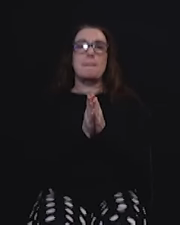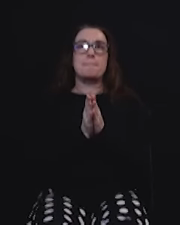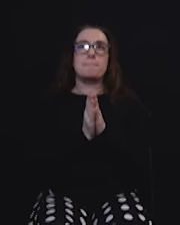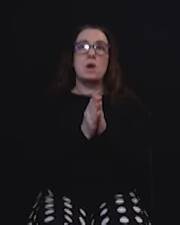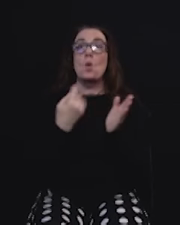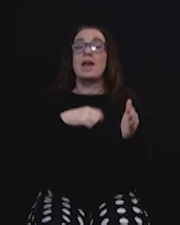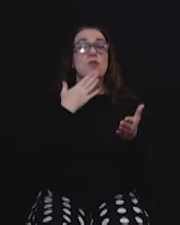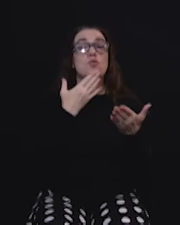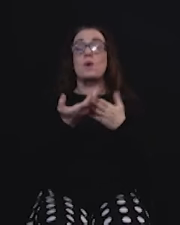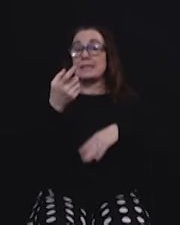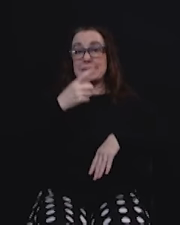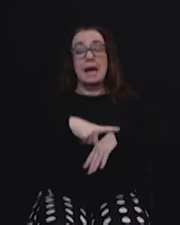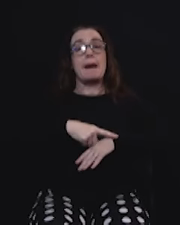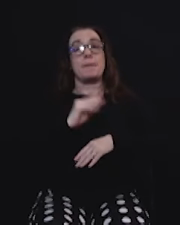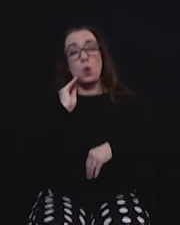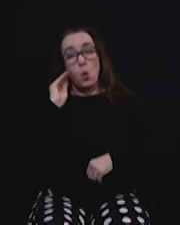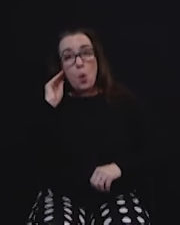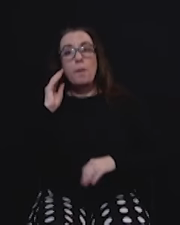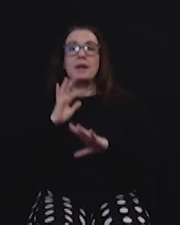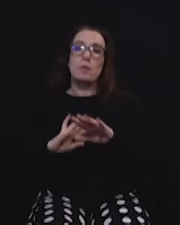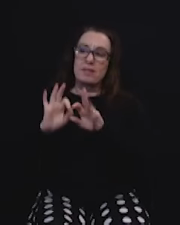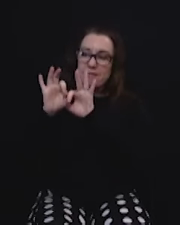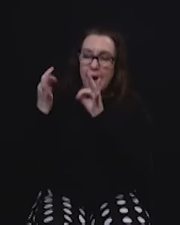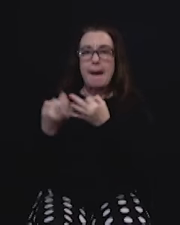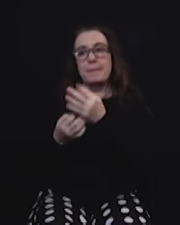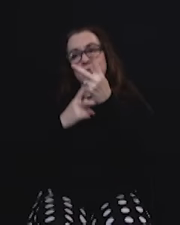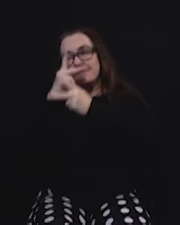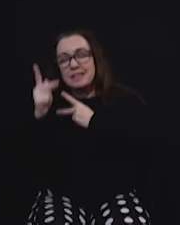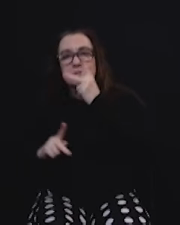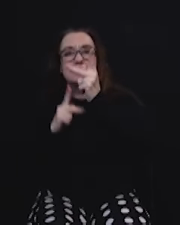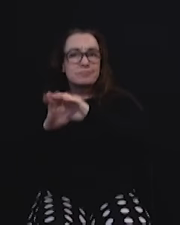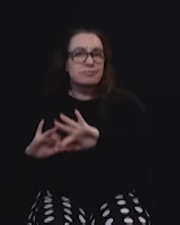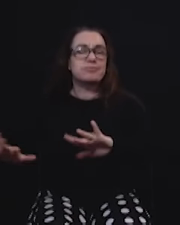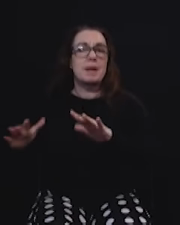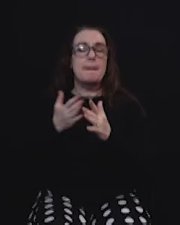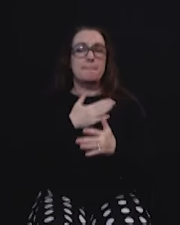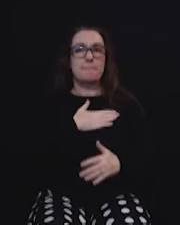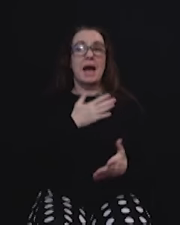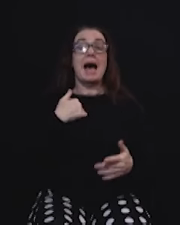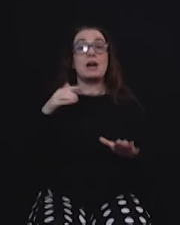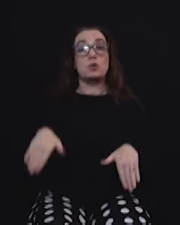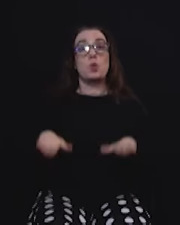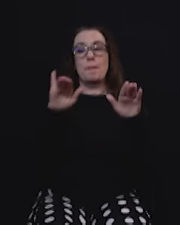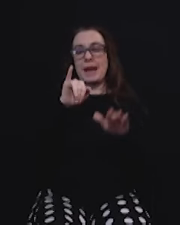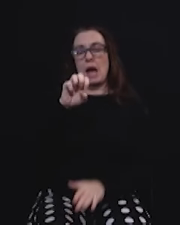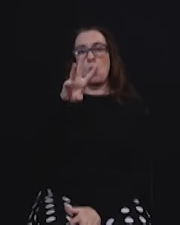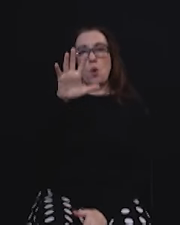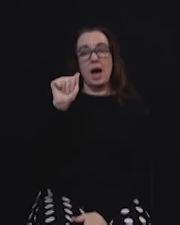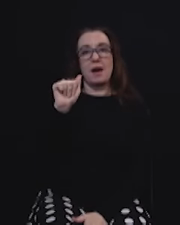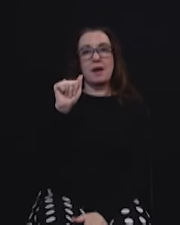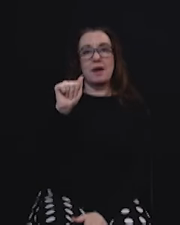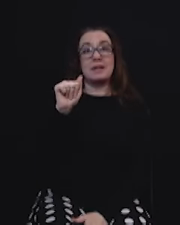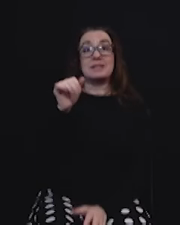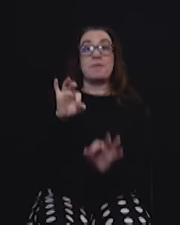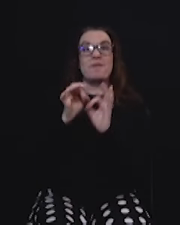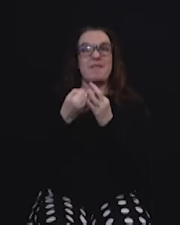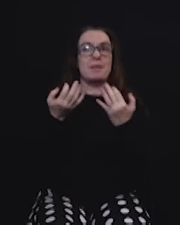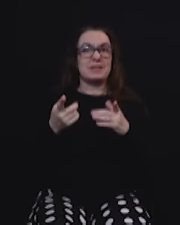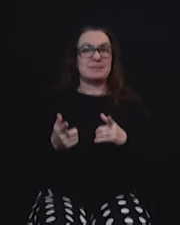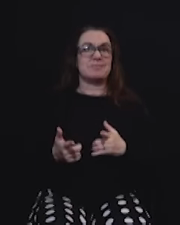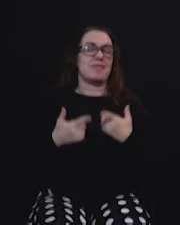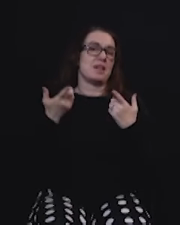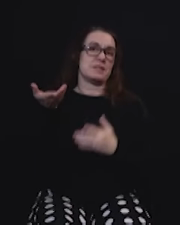we had a great, great time at home and being with family, and it's such a gift. I grew up in Iowa. Some of my family is still there, but